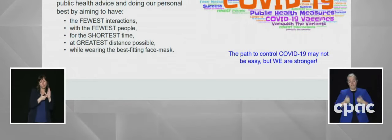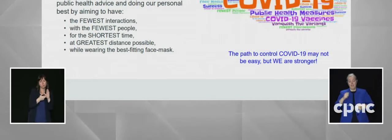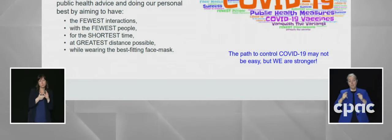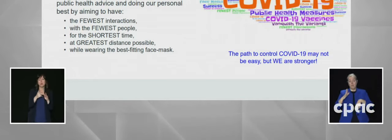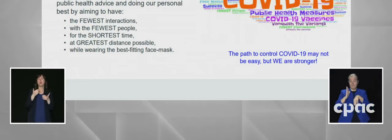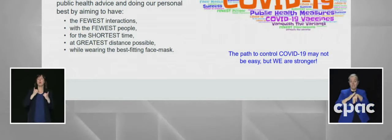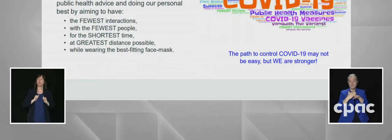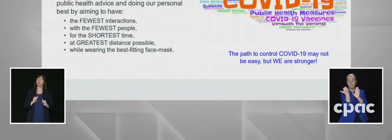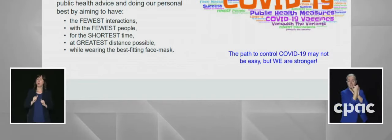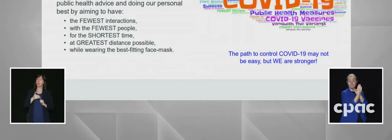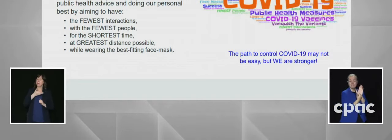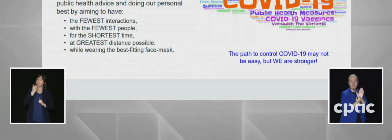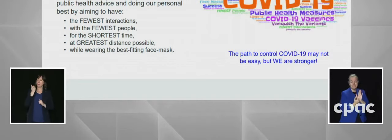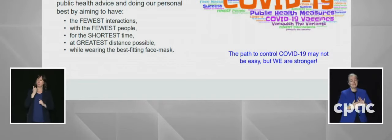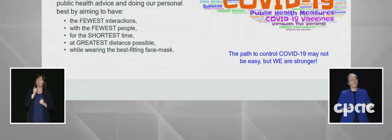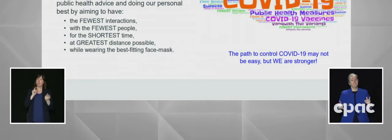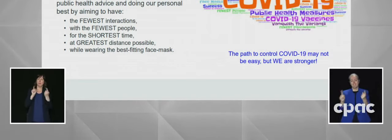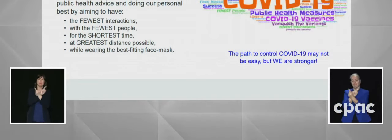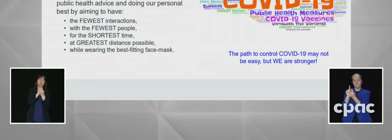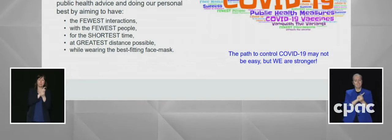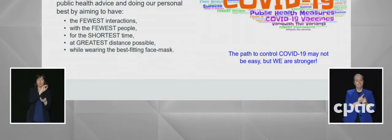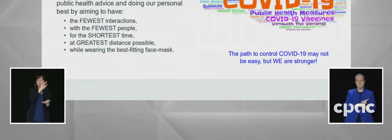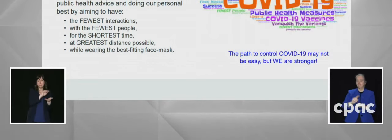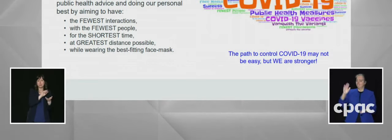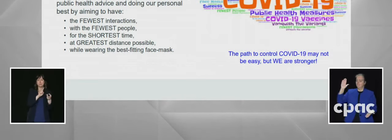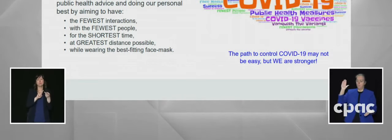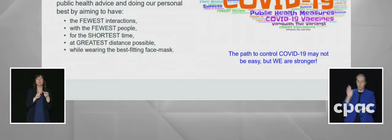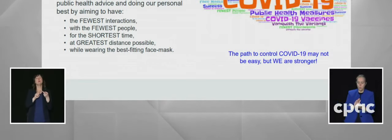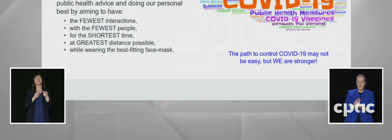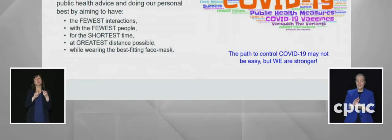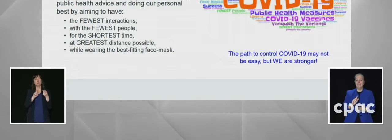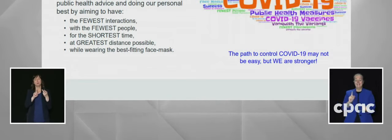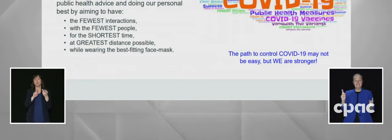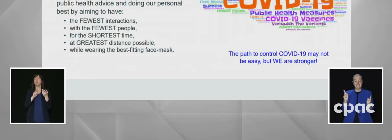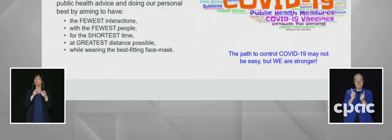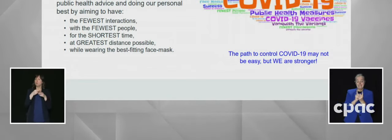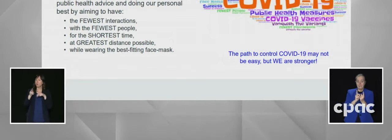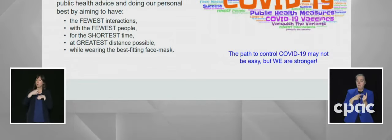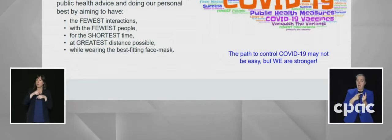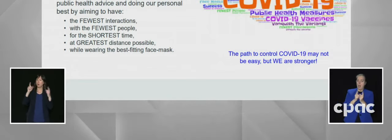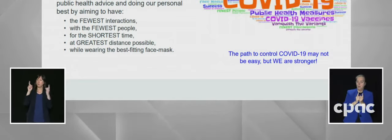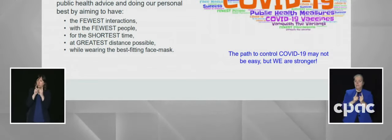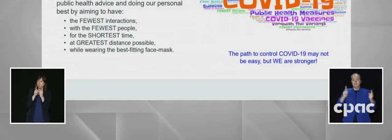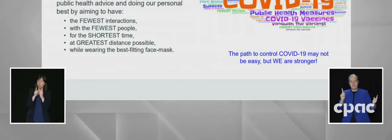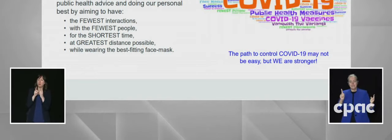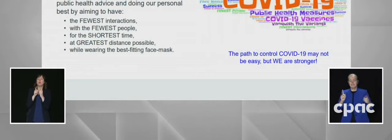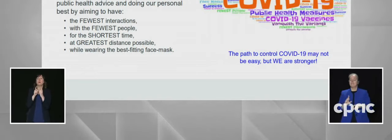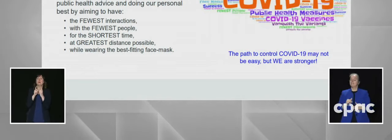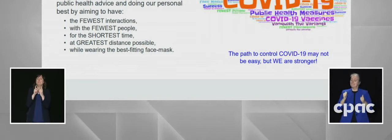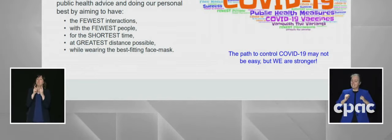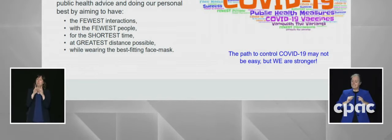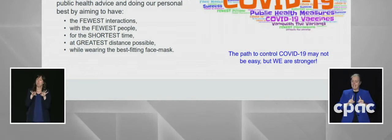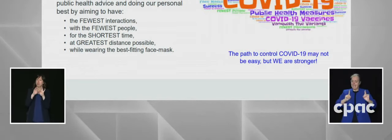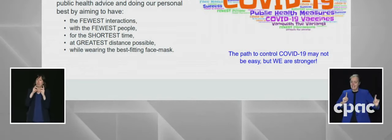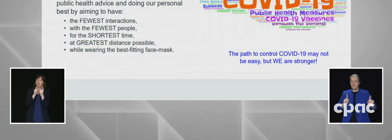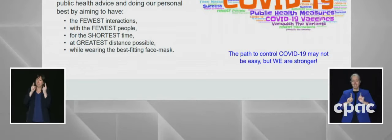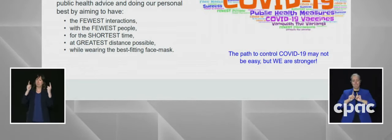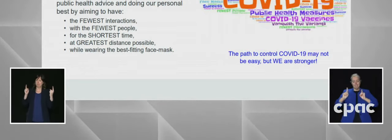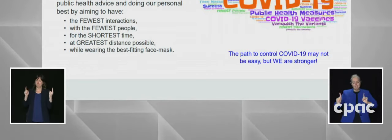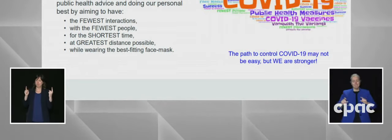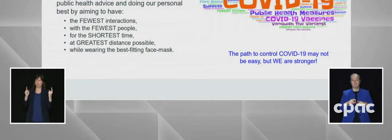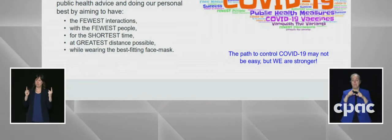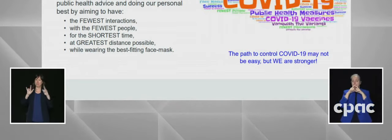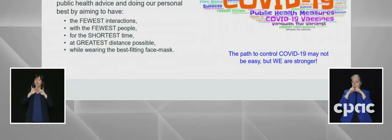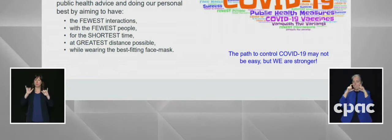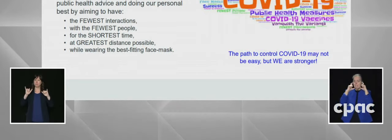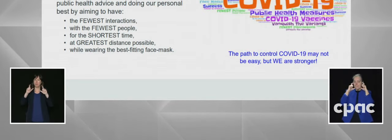to have the fewest interactions with the fewest people for the shortest time at the greatest distance possible while